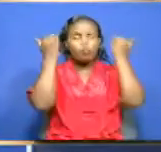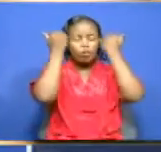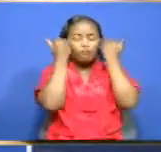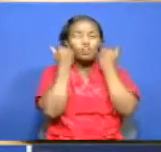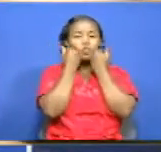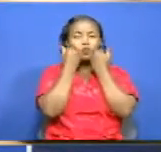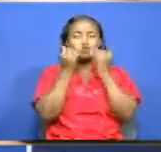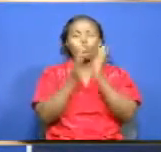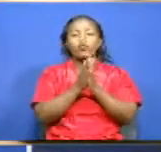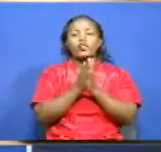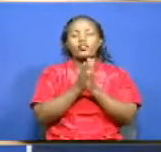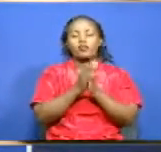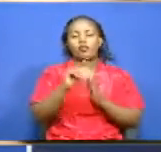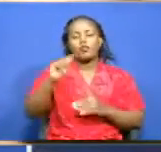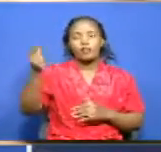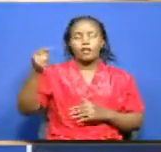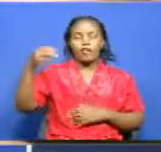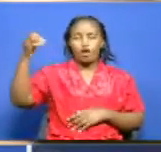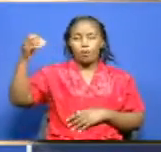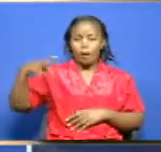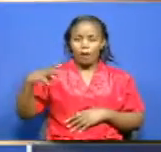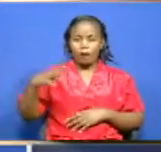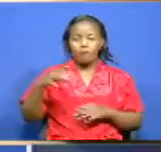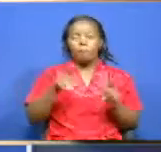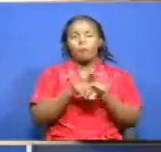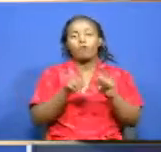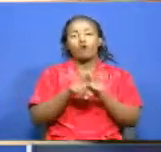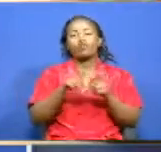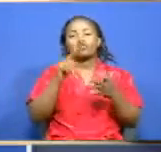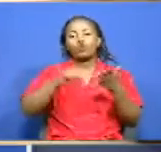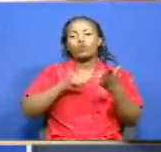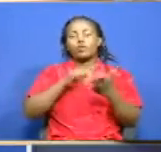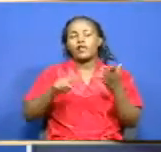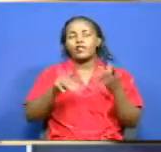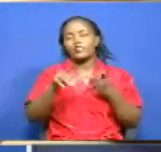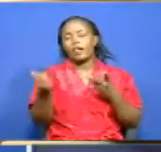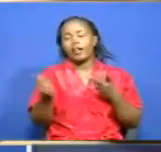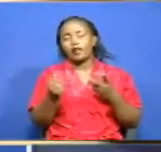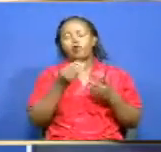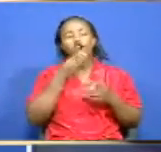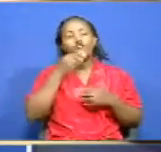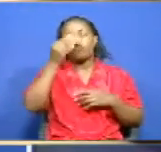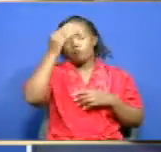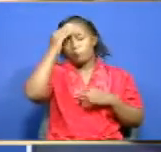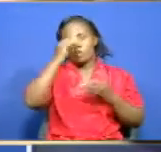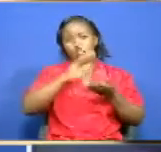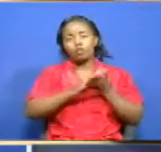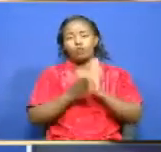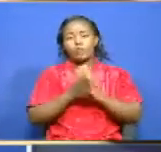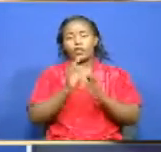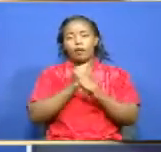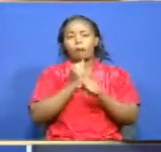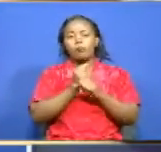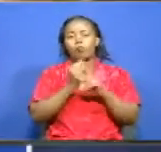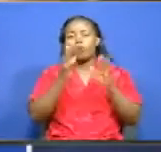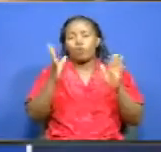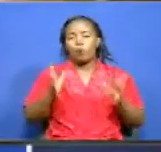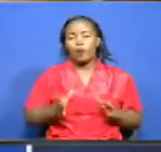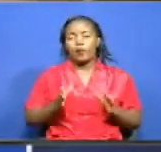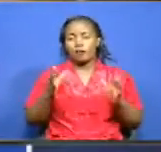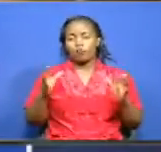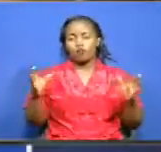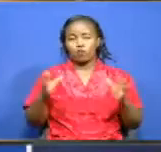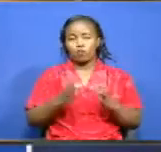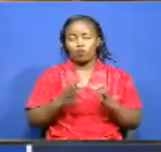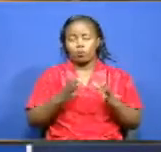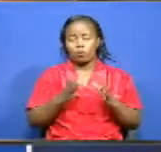The accused was charged with another count of pretending to be an employee of Kenya Power and Lighting Company Limited, Francis Gachanja